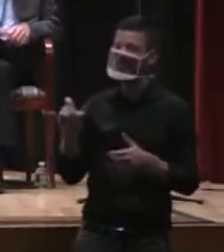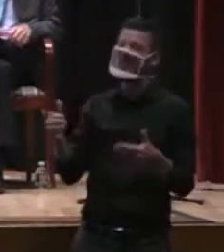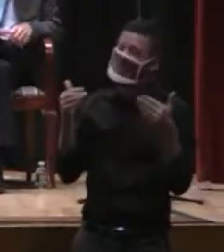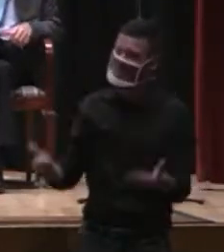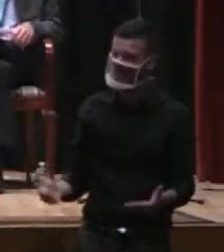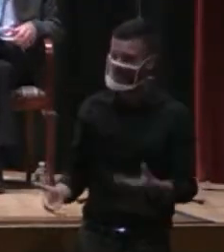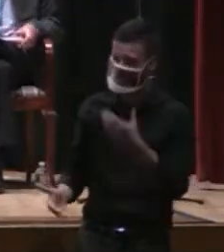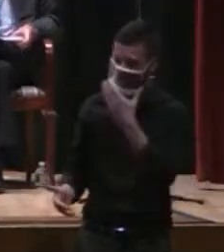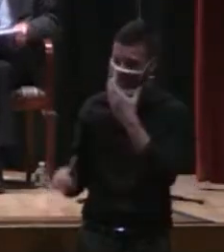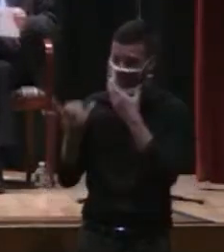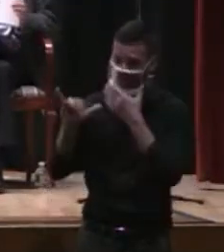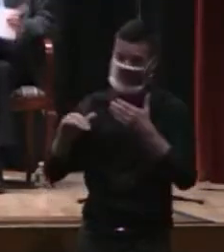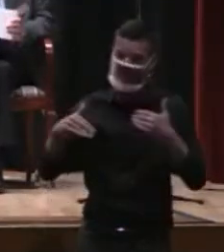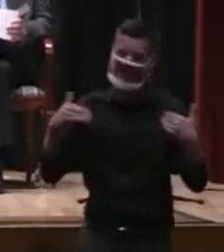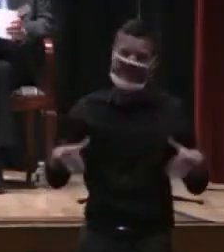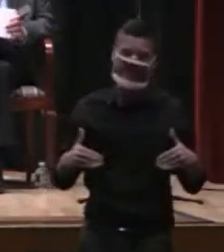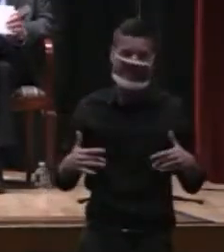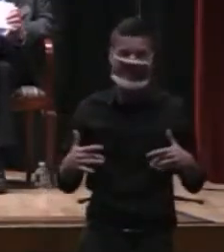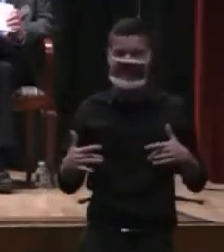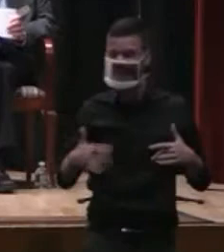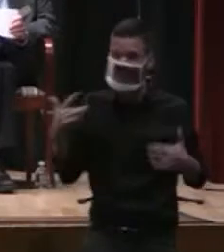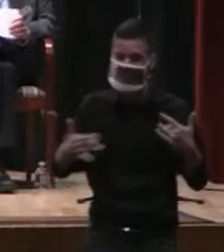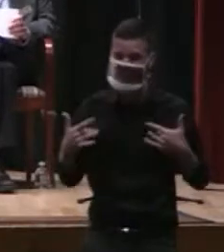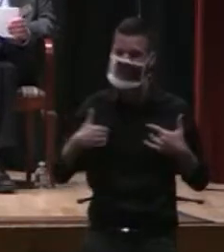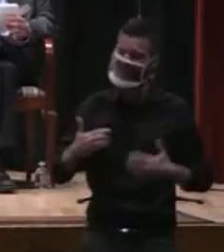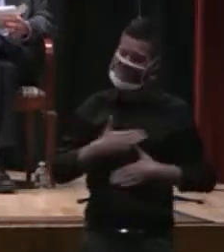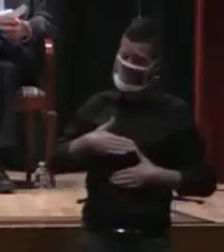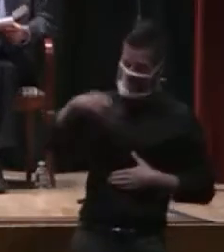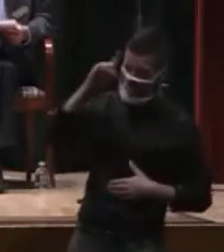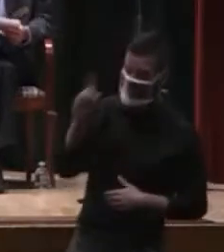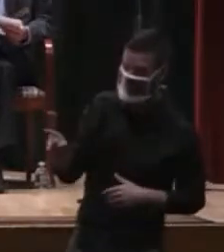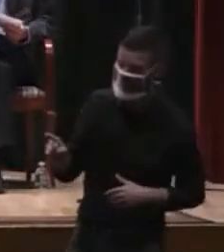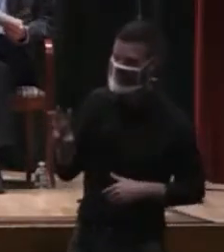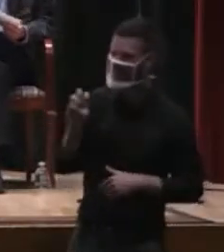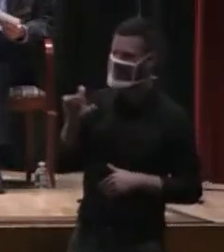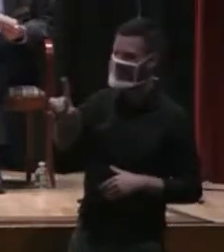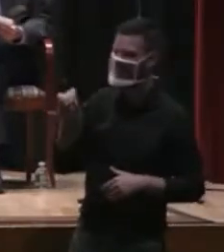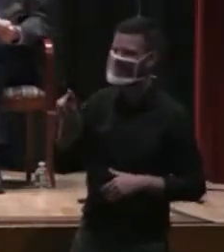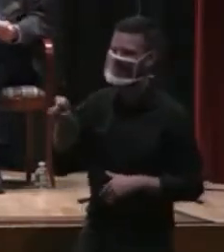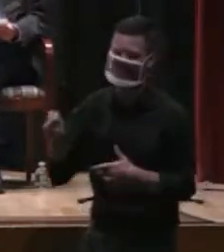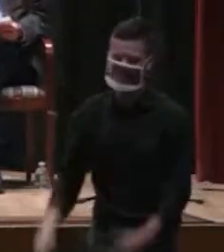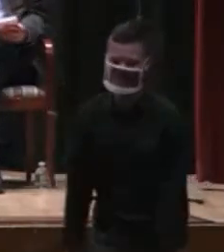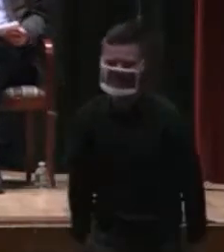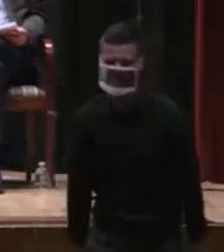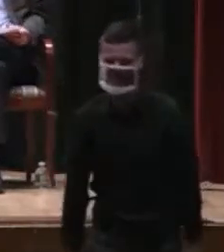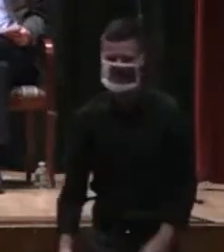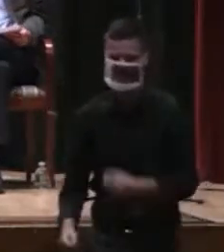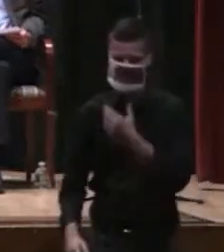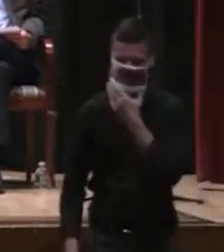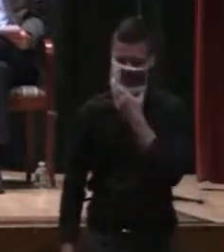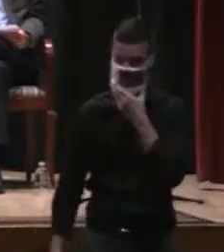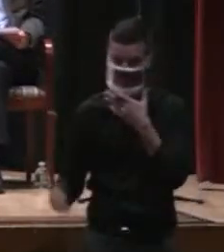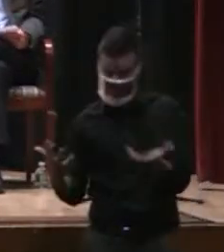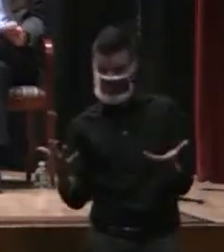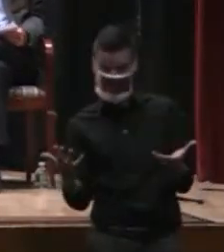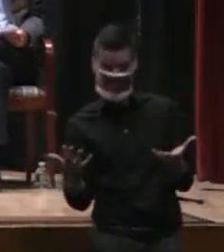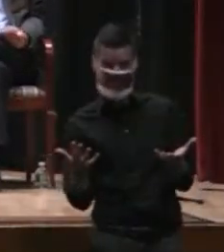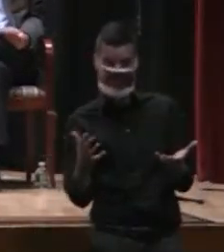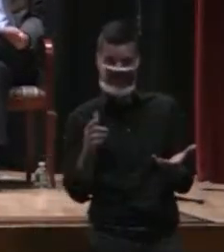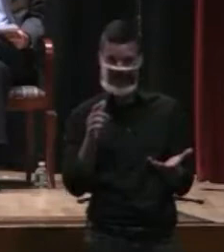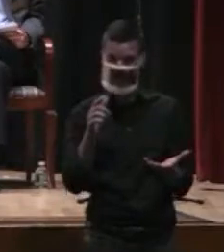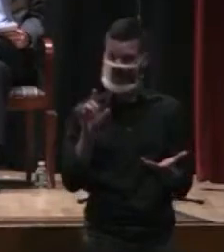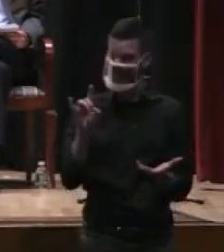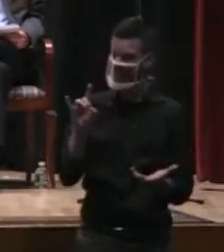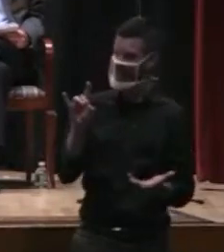How exciting. I'm so happy for you. Well done." Who knew that